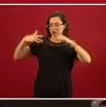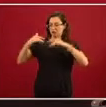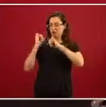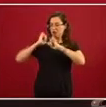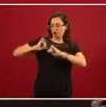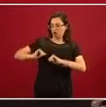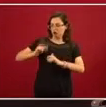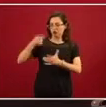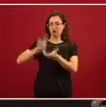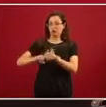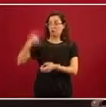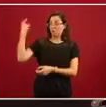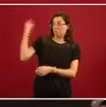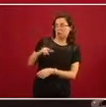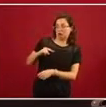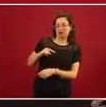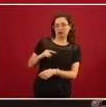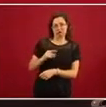resides in the